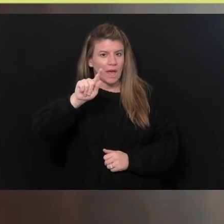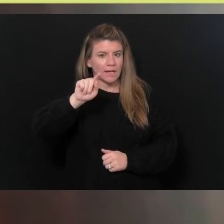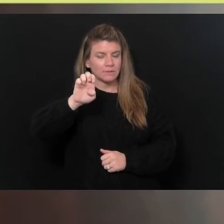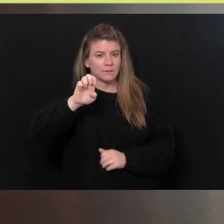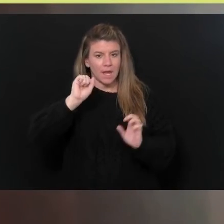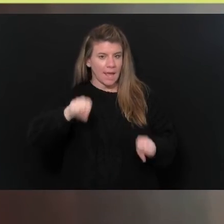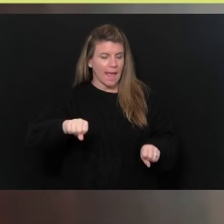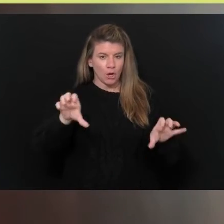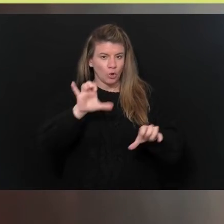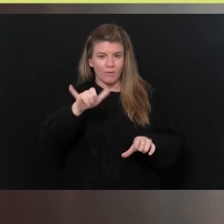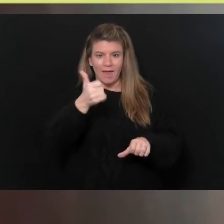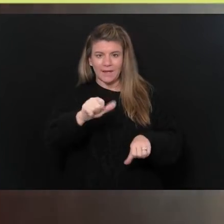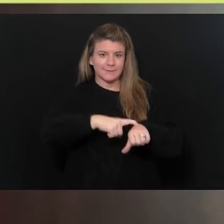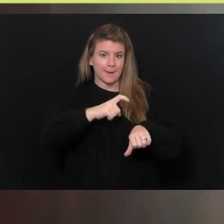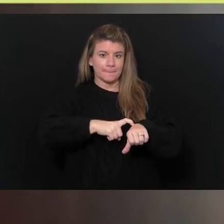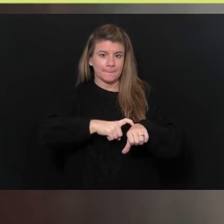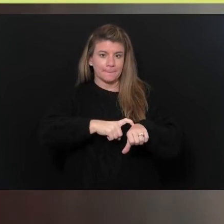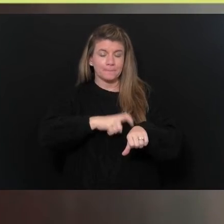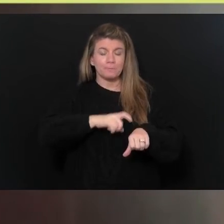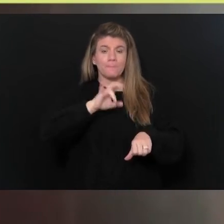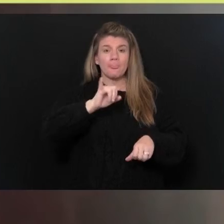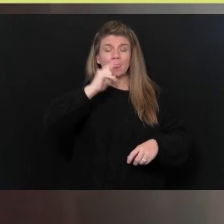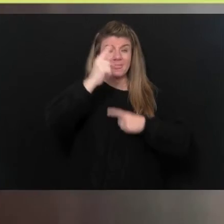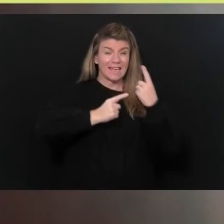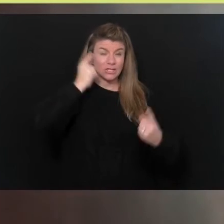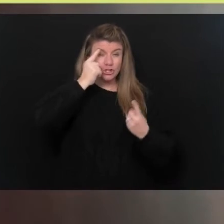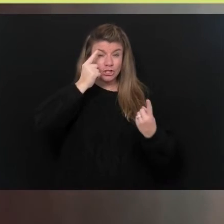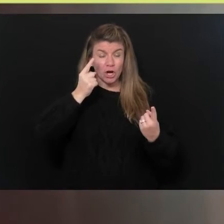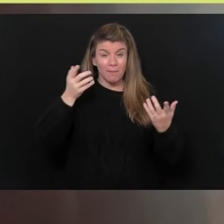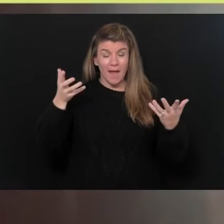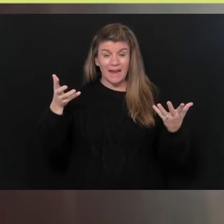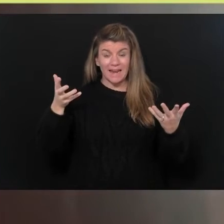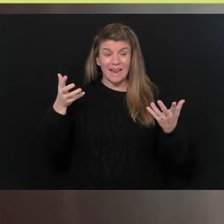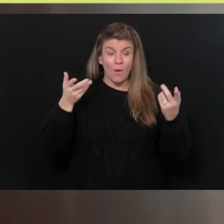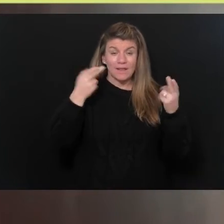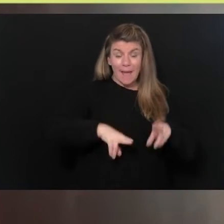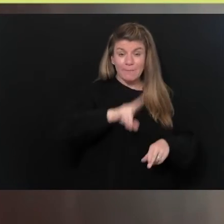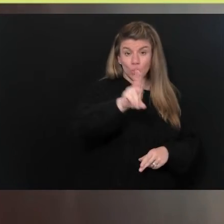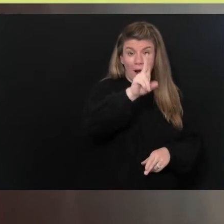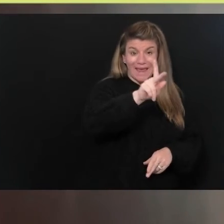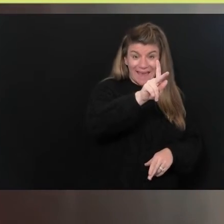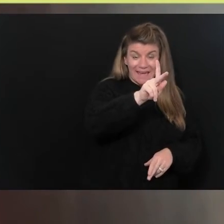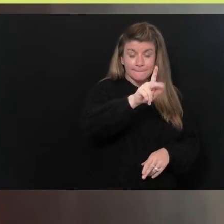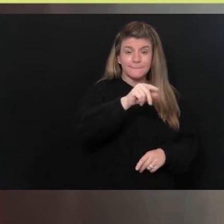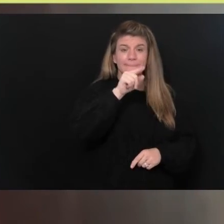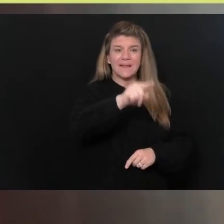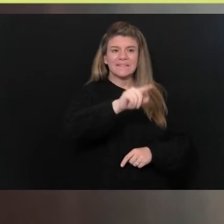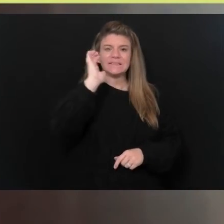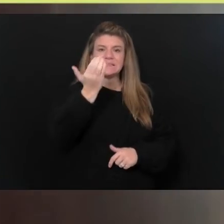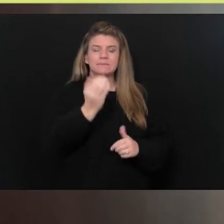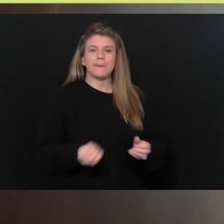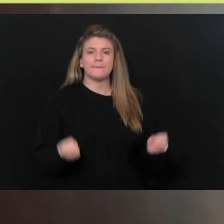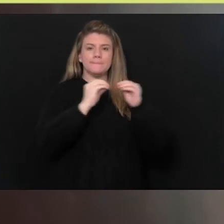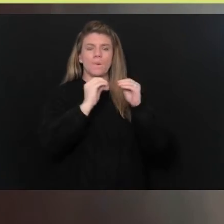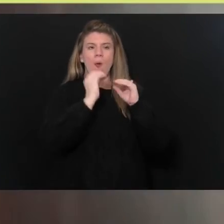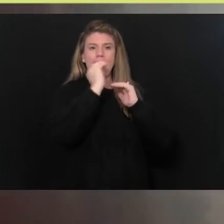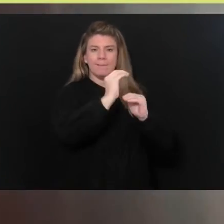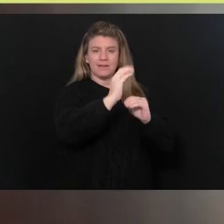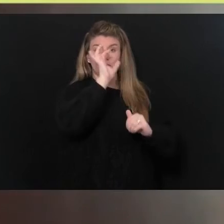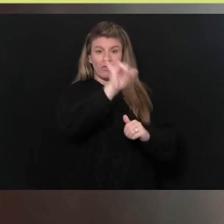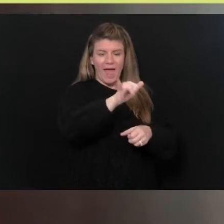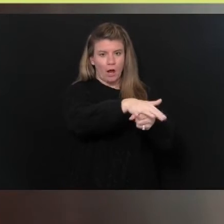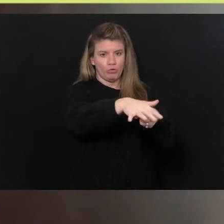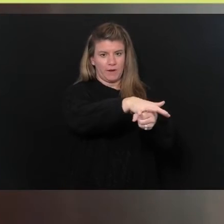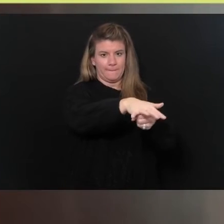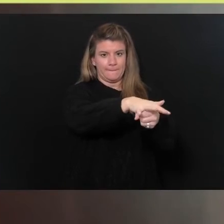frequently. I think that the concern in the United Kingdom, which seems to be more limited right now to that